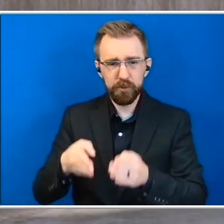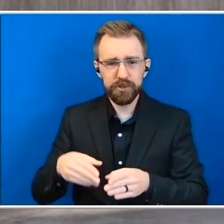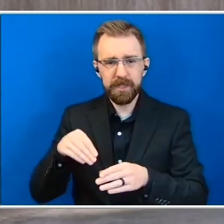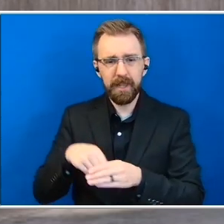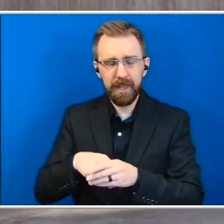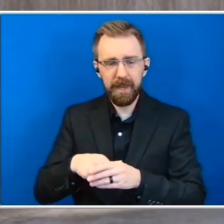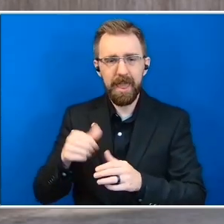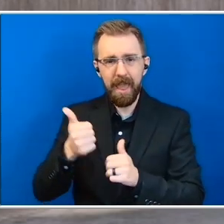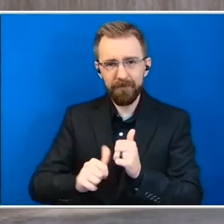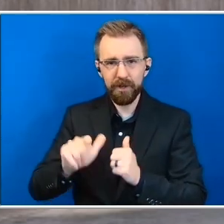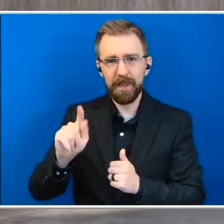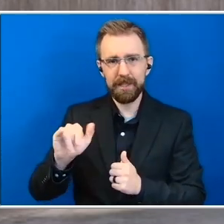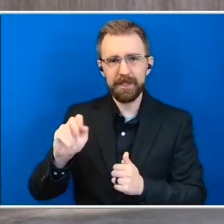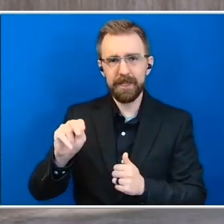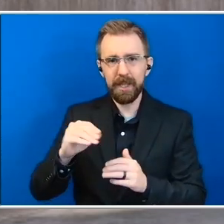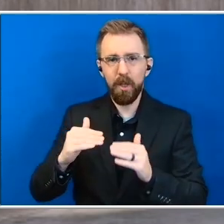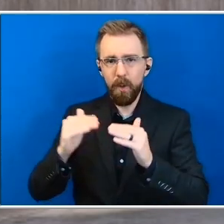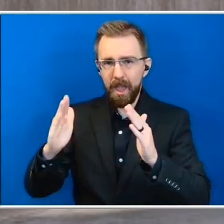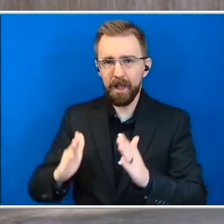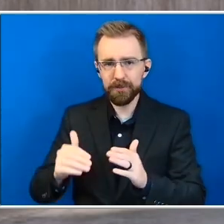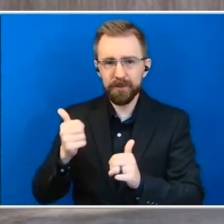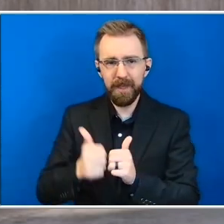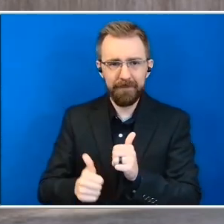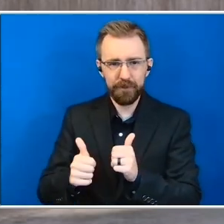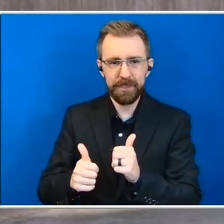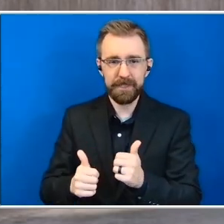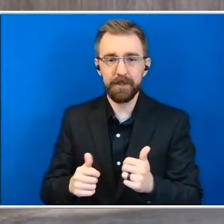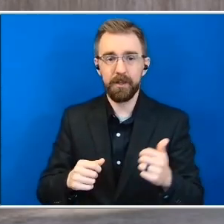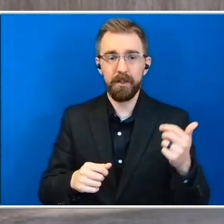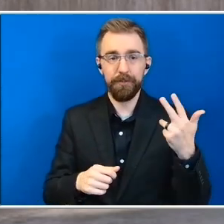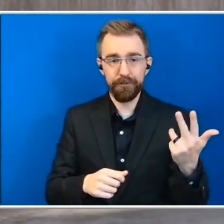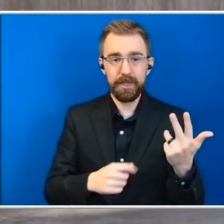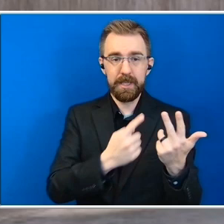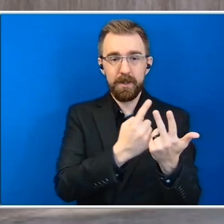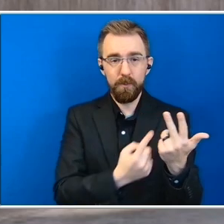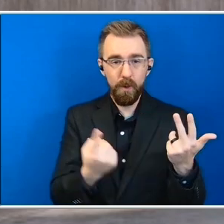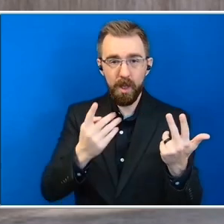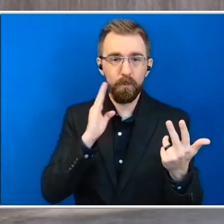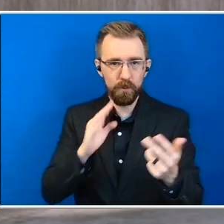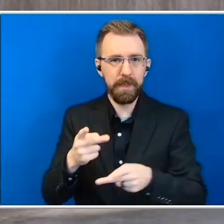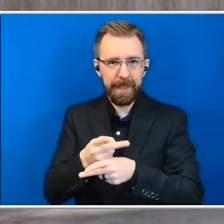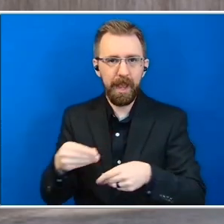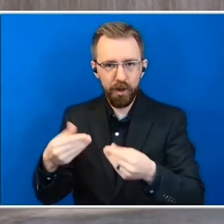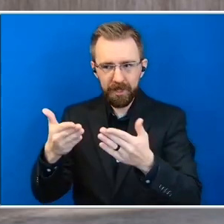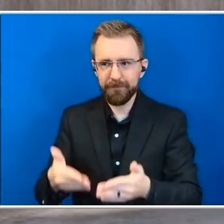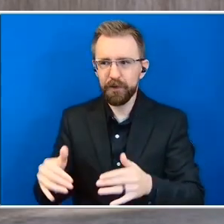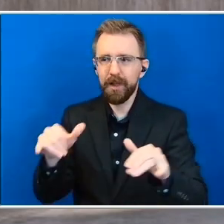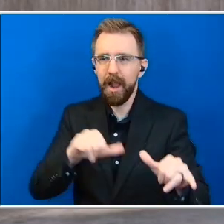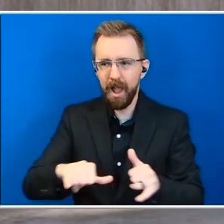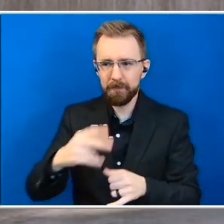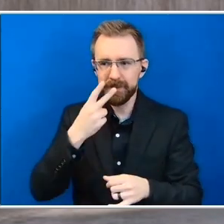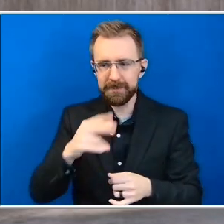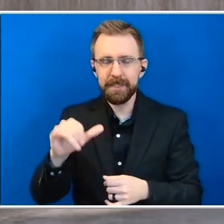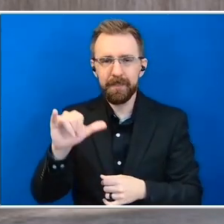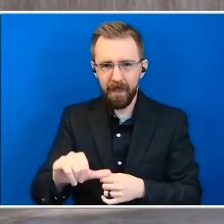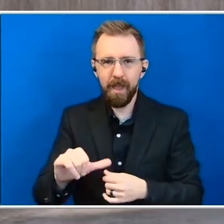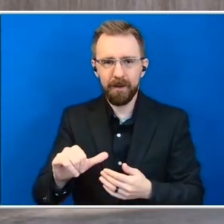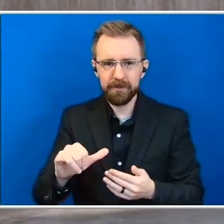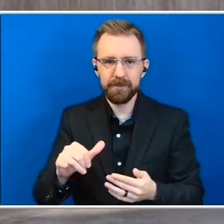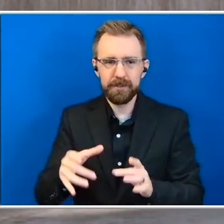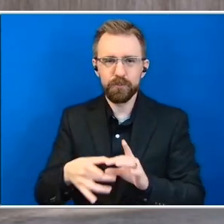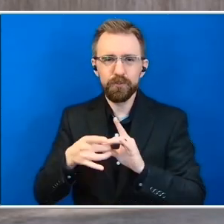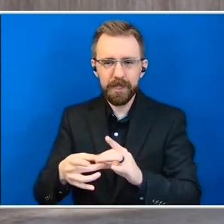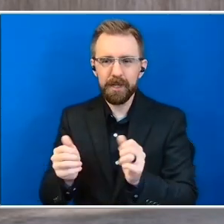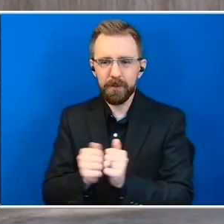Latino household, in every 3 Latinos households, is going to be a caregiver. It's very common to see that. It's related to what